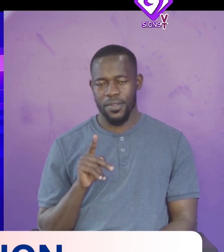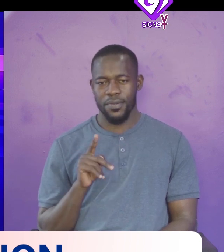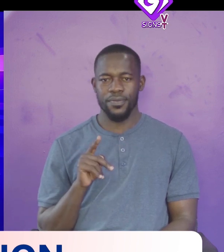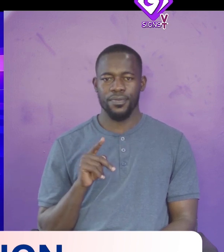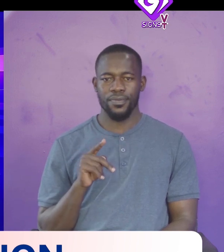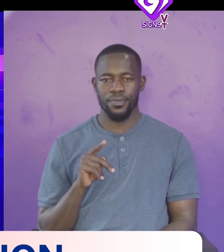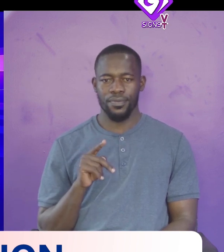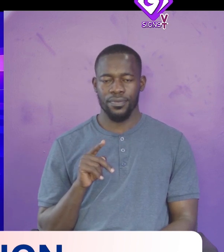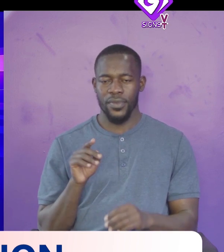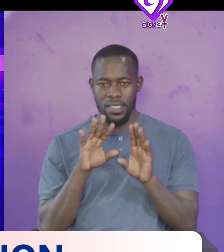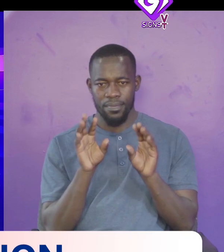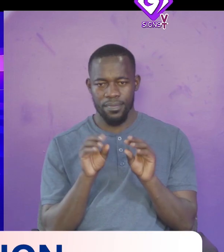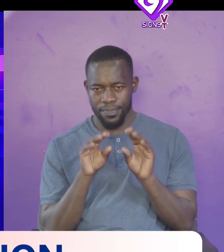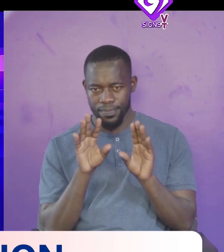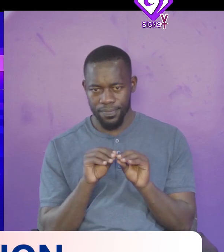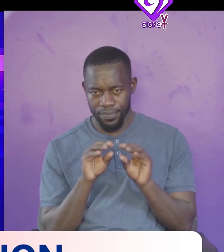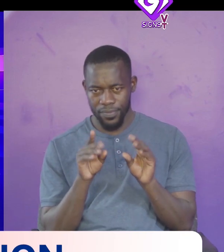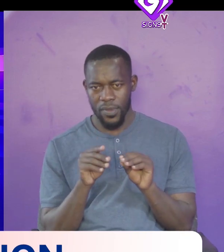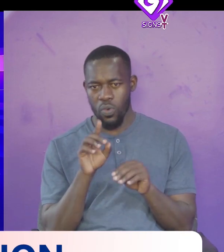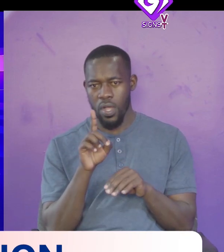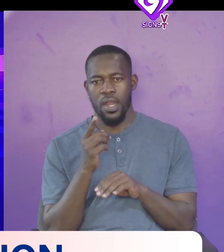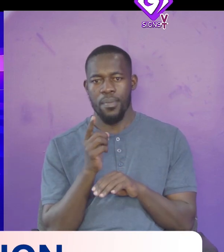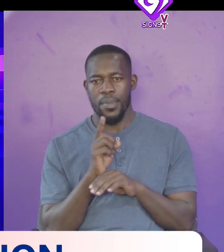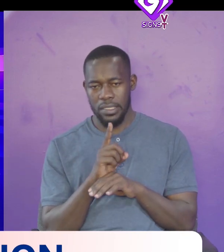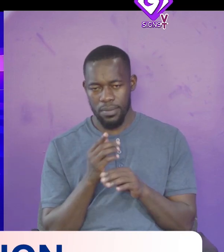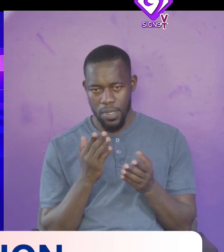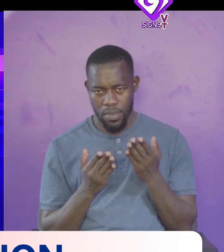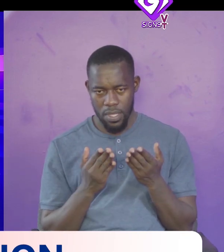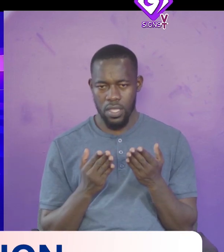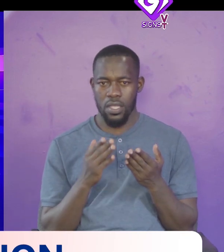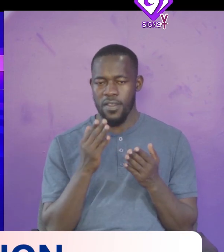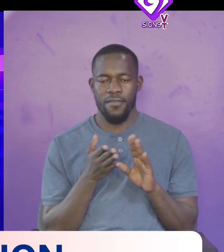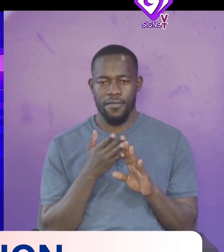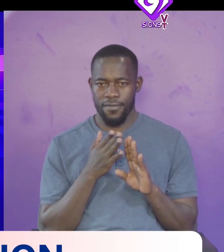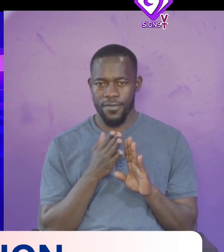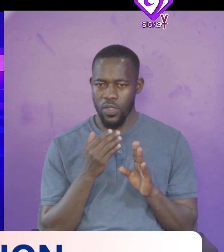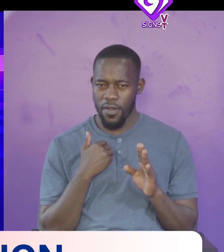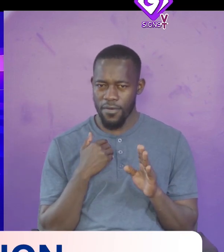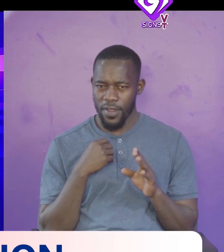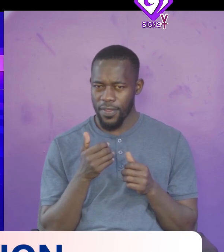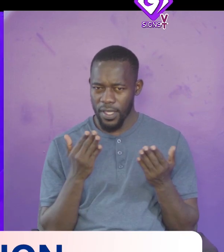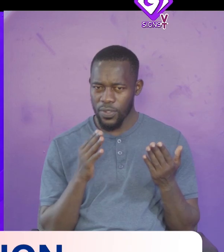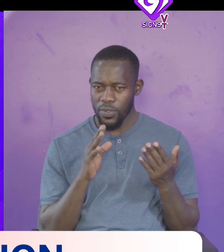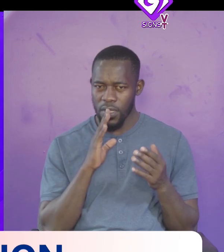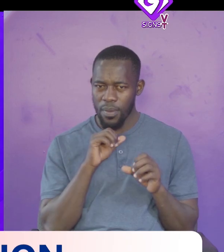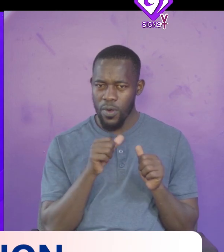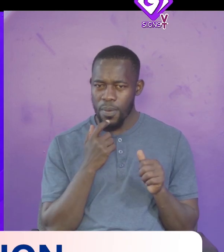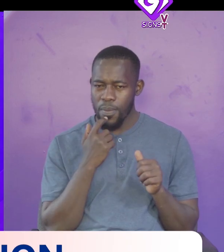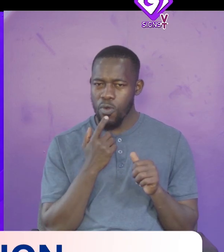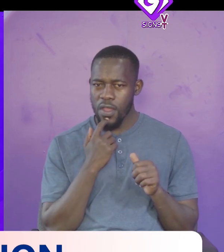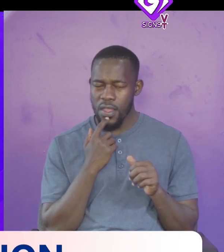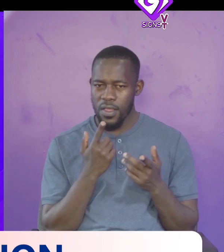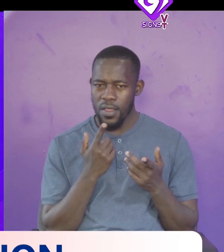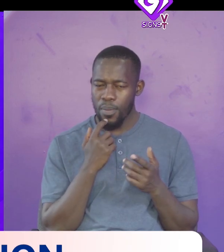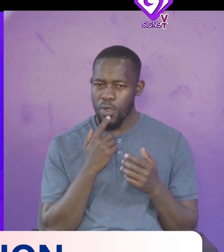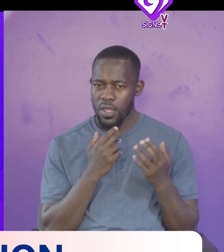We are winding up. We have only a minute. Maybe just very fast. Do you have something to say about Gideon Moi? Does he have any